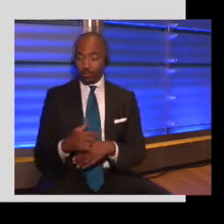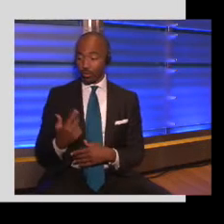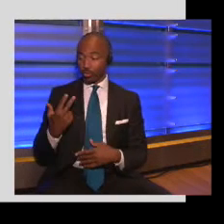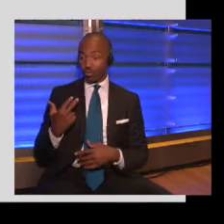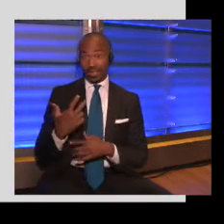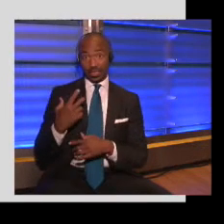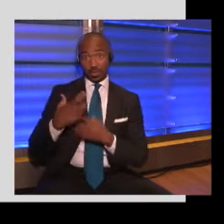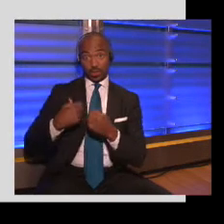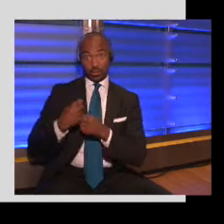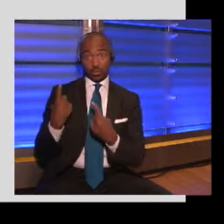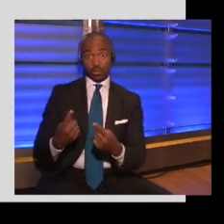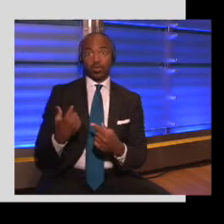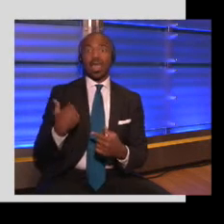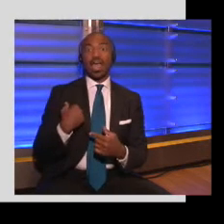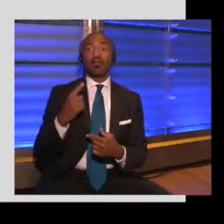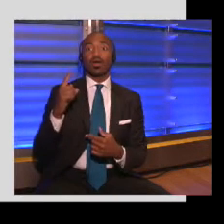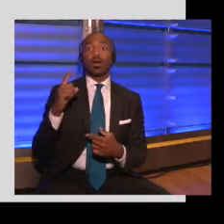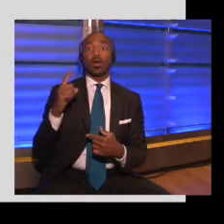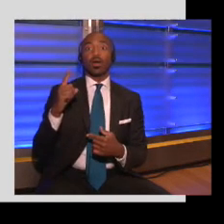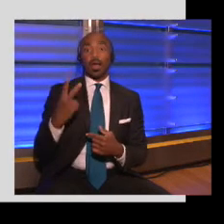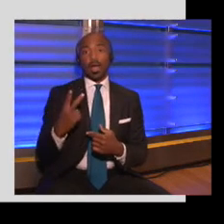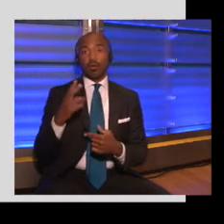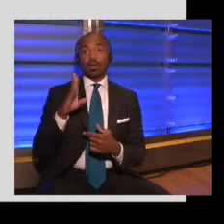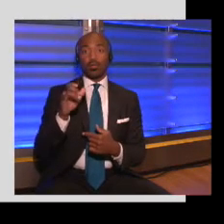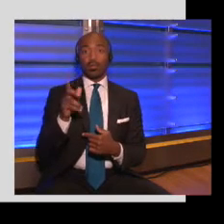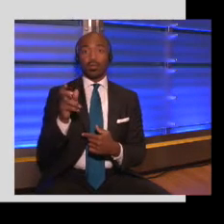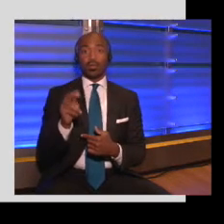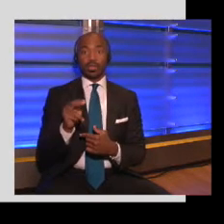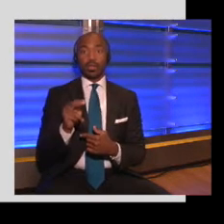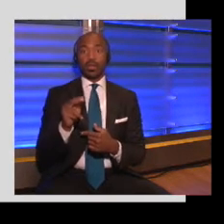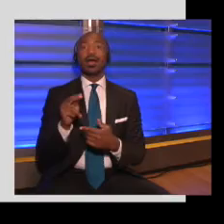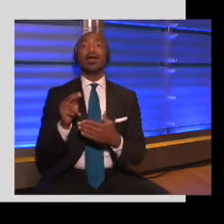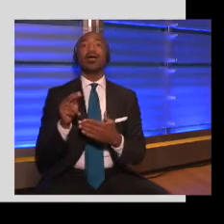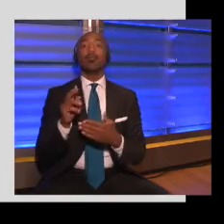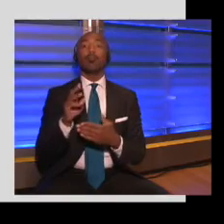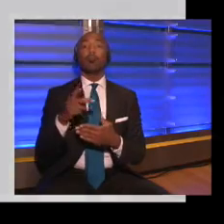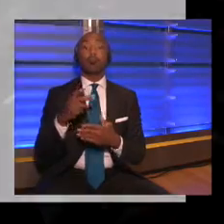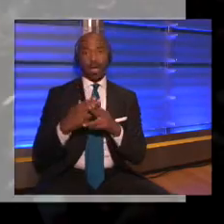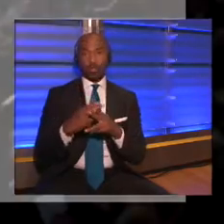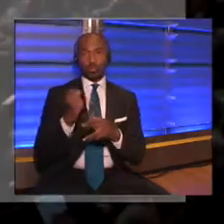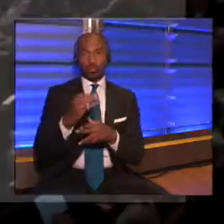over £500 million of organic ingredients purchased.